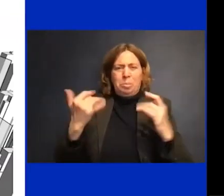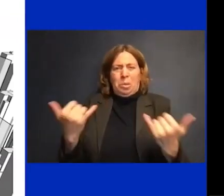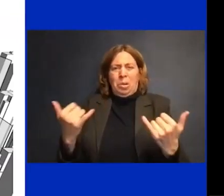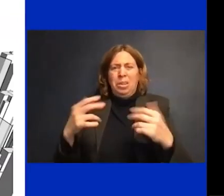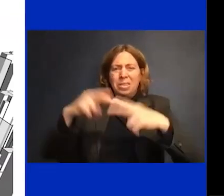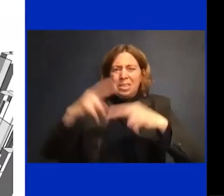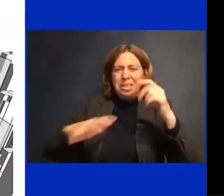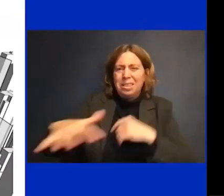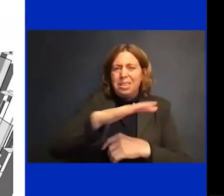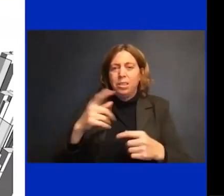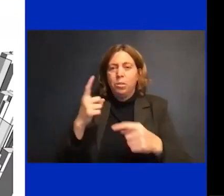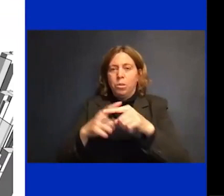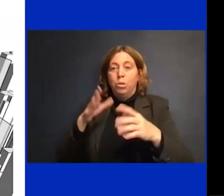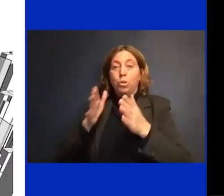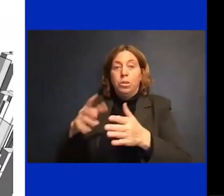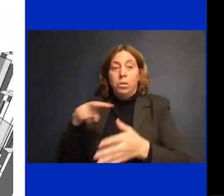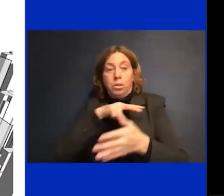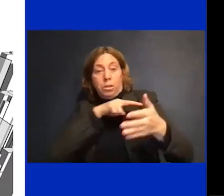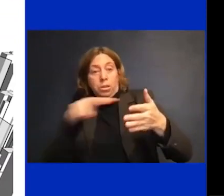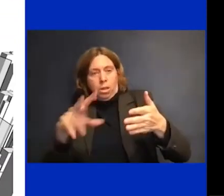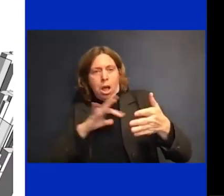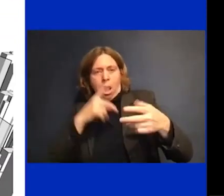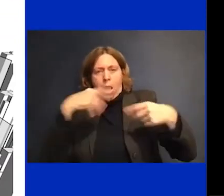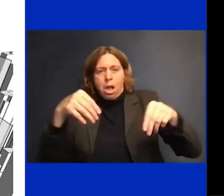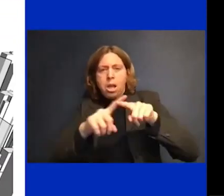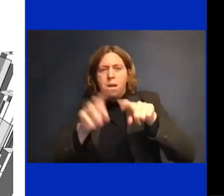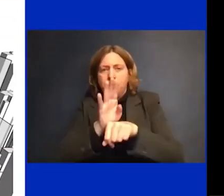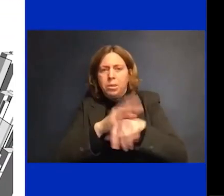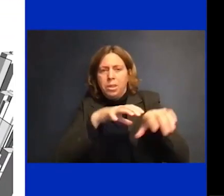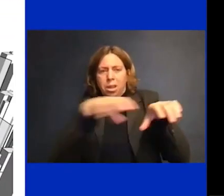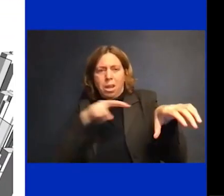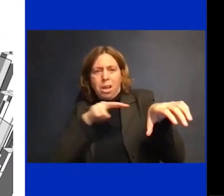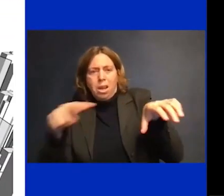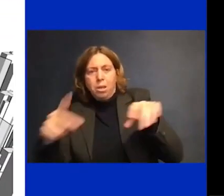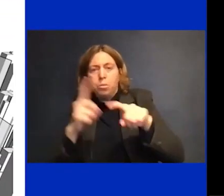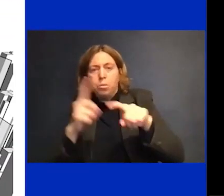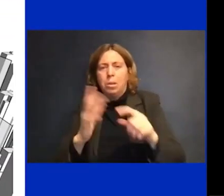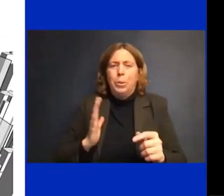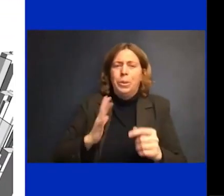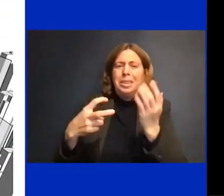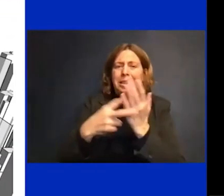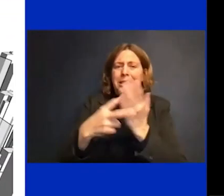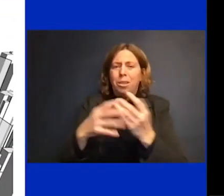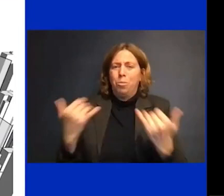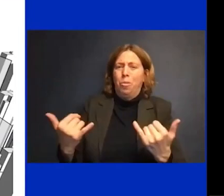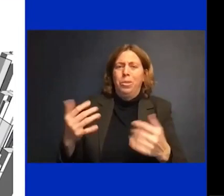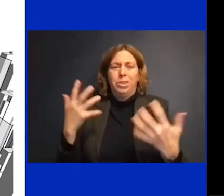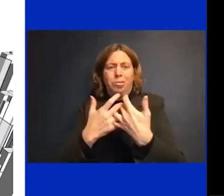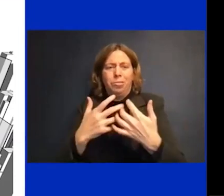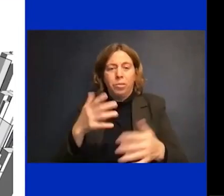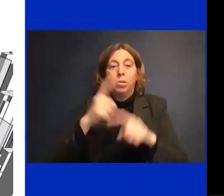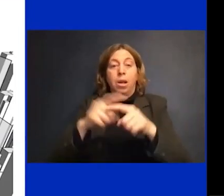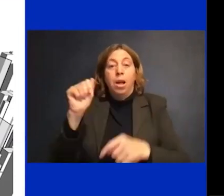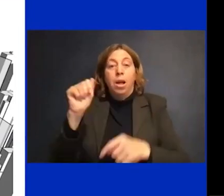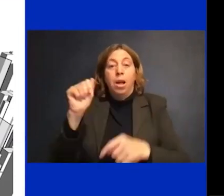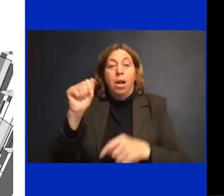appealing street-facing retail spaces, modernized ticketing areas, and state-of-the-art design. The Americans